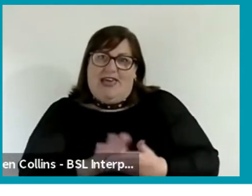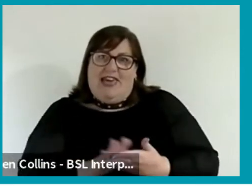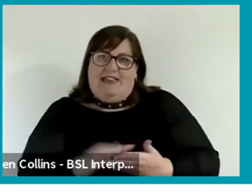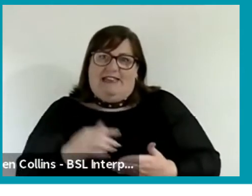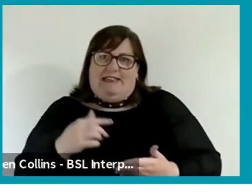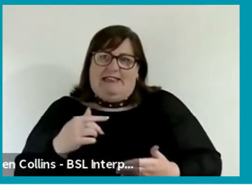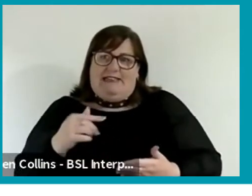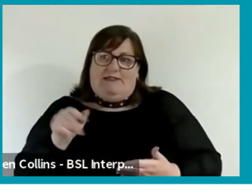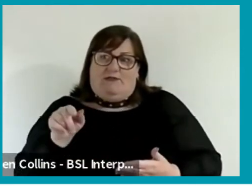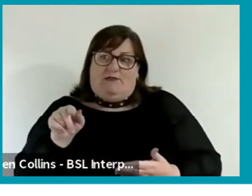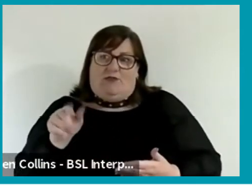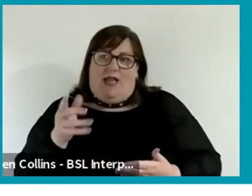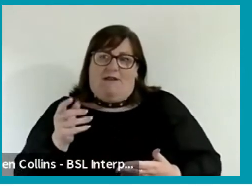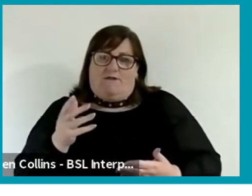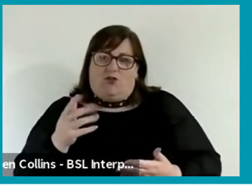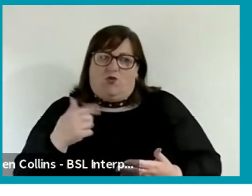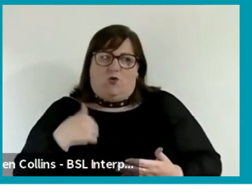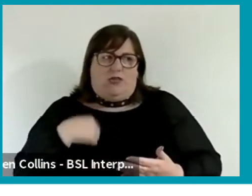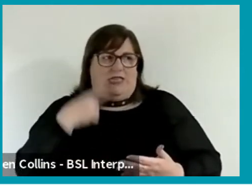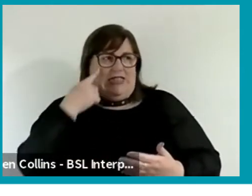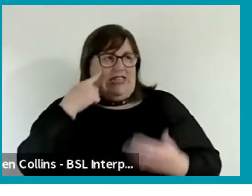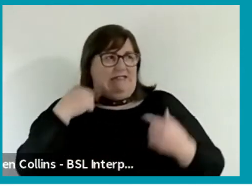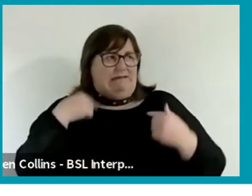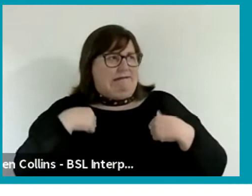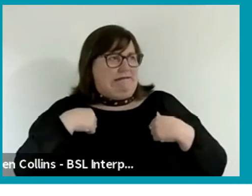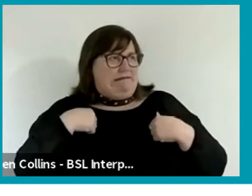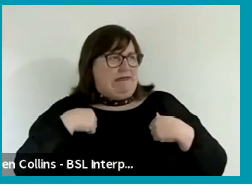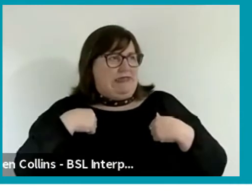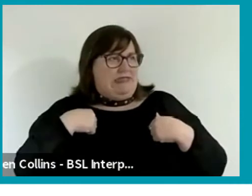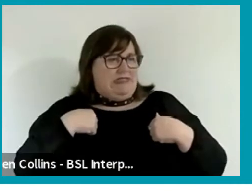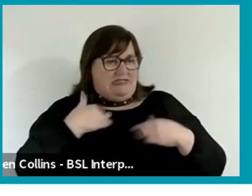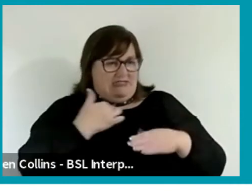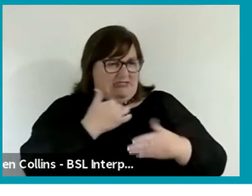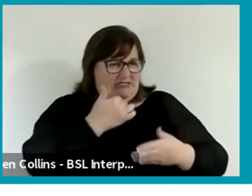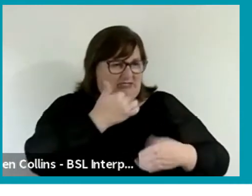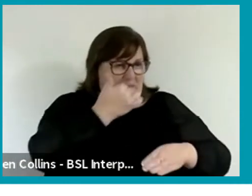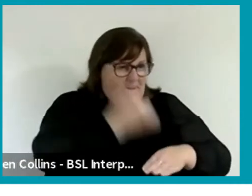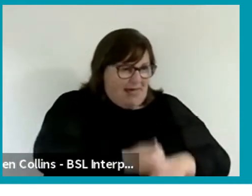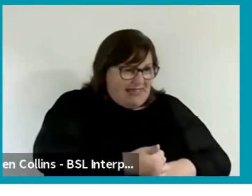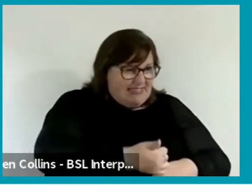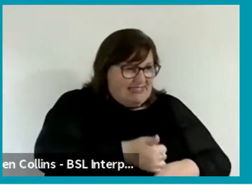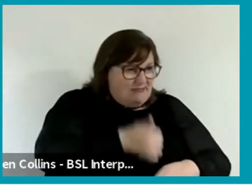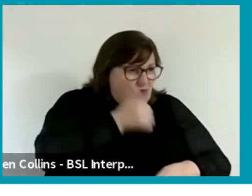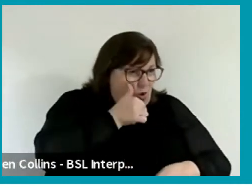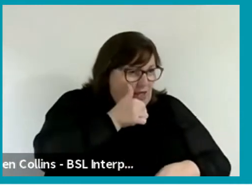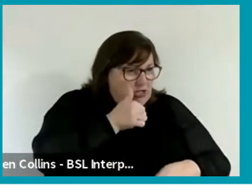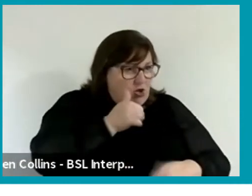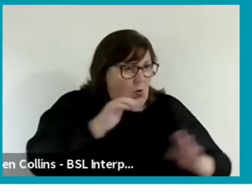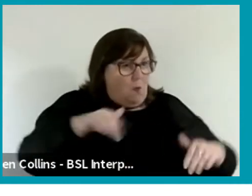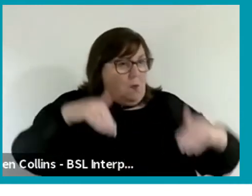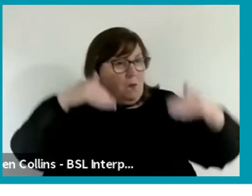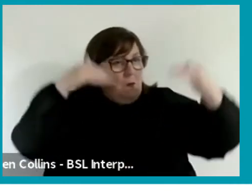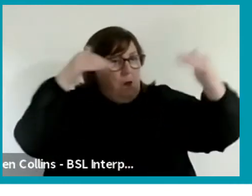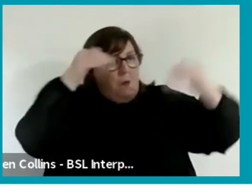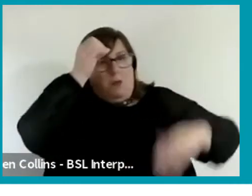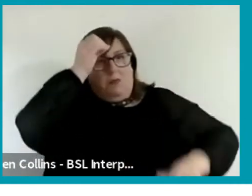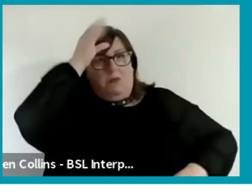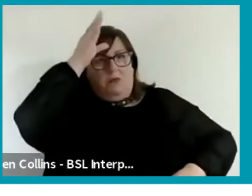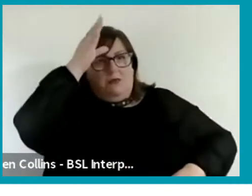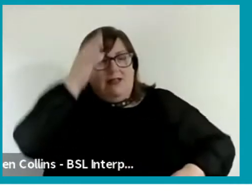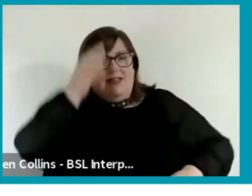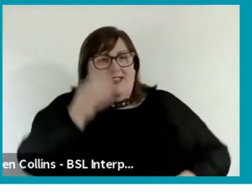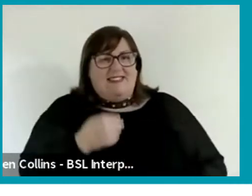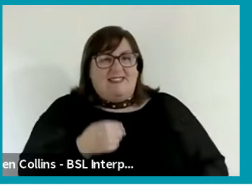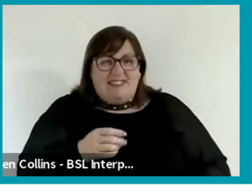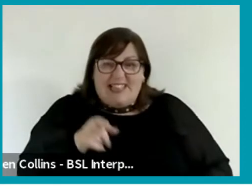terms of Microsoft Office? And if you have to answer basic, at least with few of these areas, we won't be successful in this job. But it's